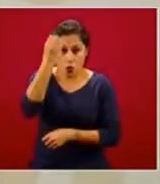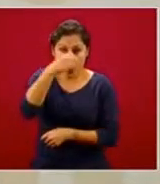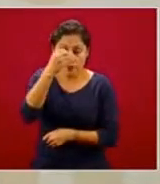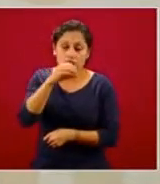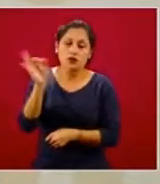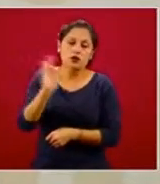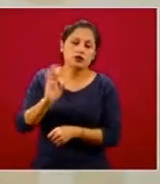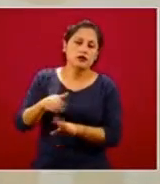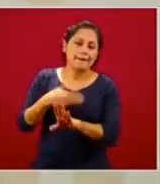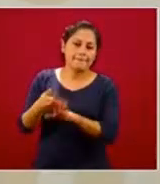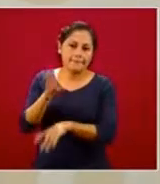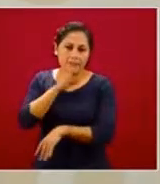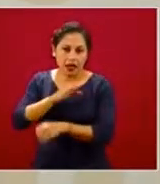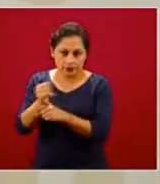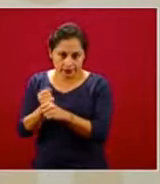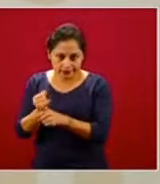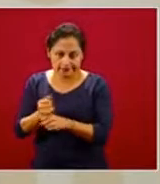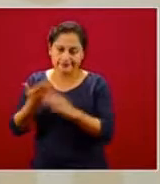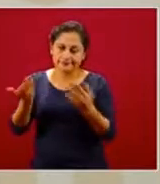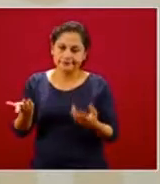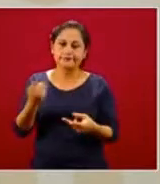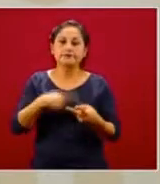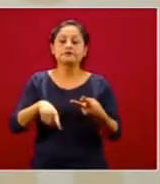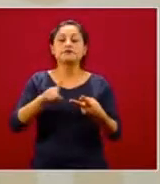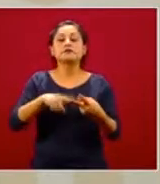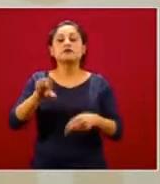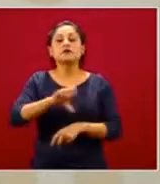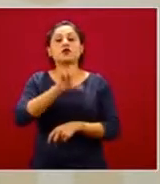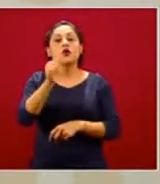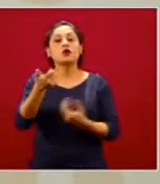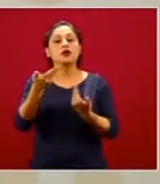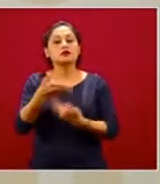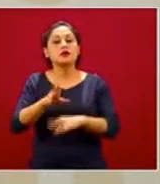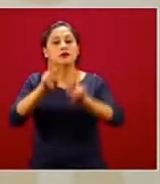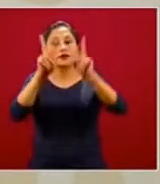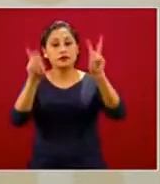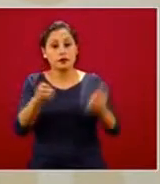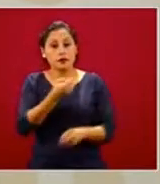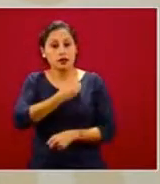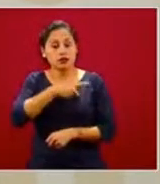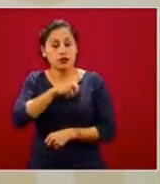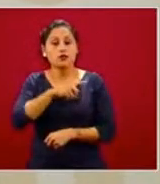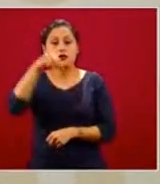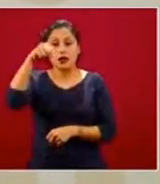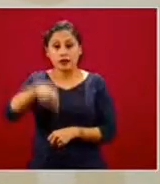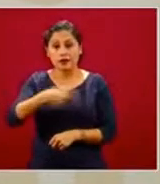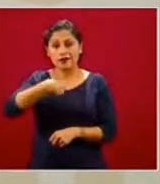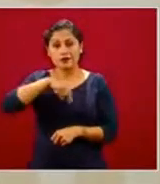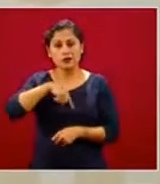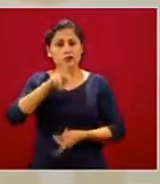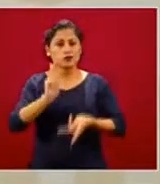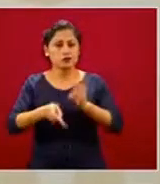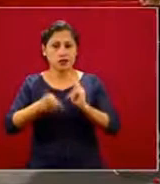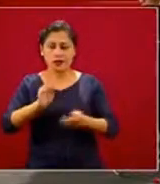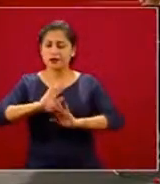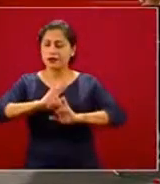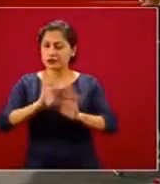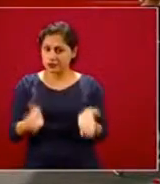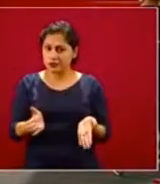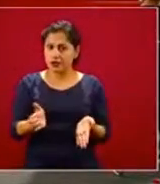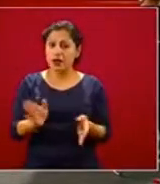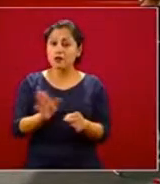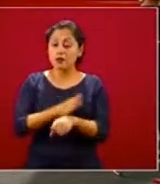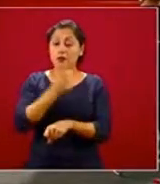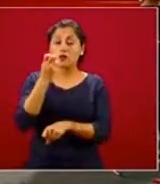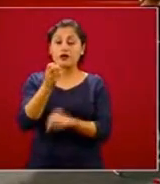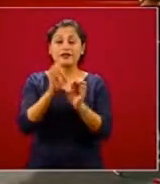tema de Now, salud, with respect to the health issue, como hemos comentado aquí en as varias we've said here ocasiones, before many es times, precisamente por eso that que